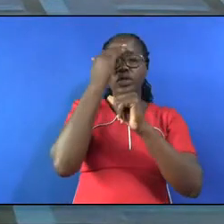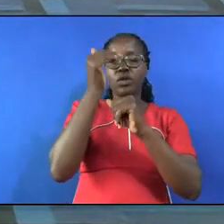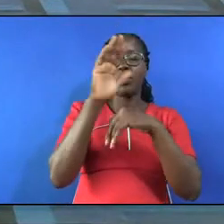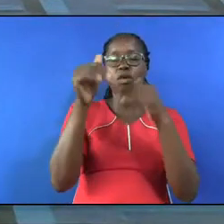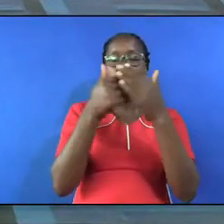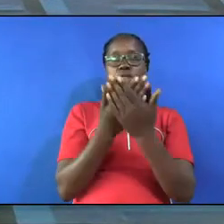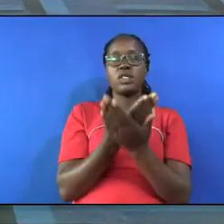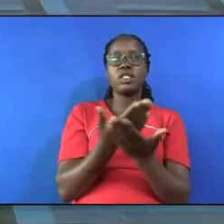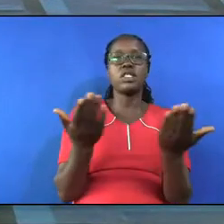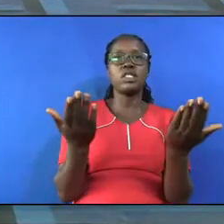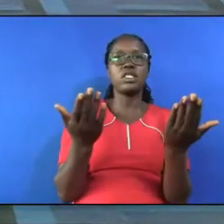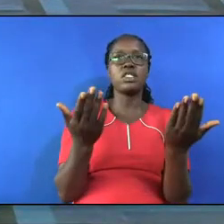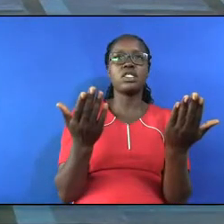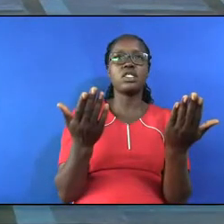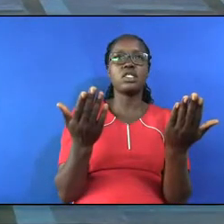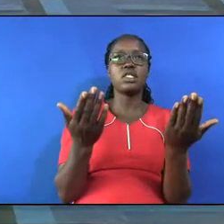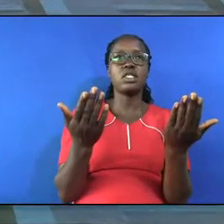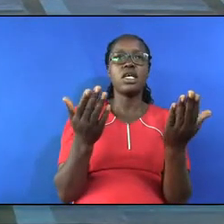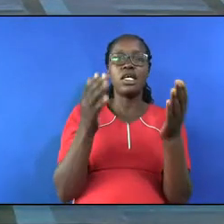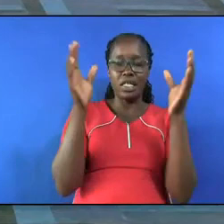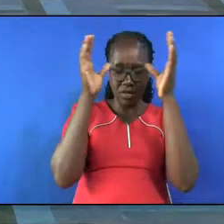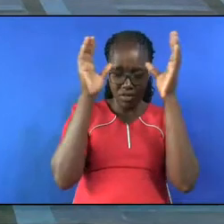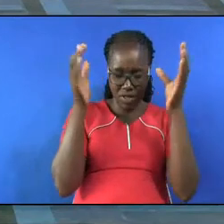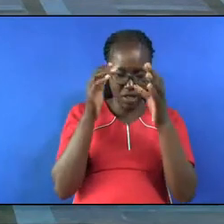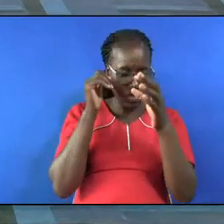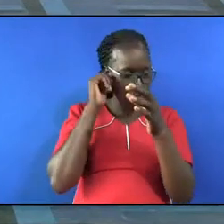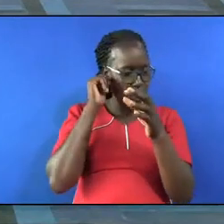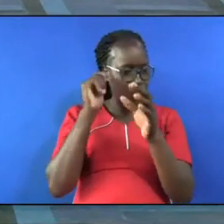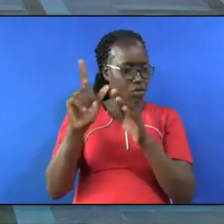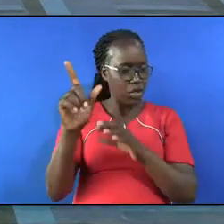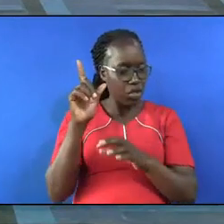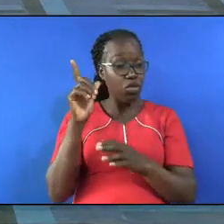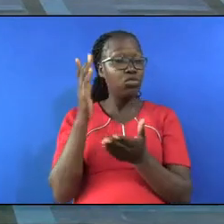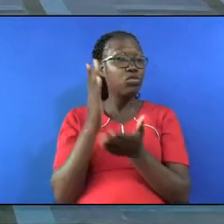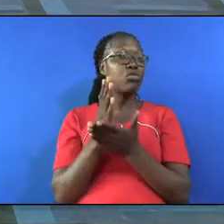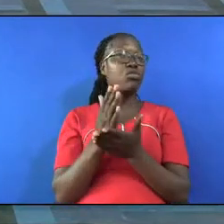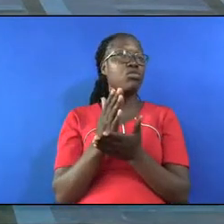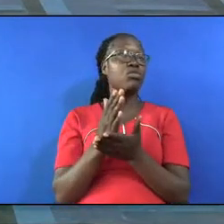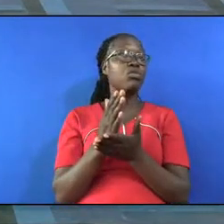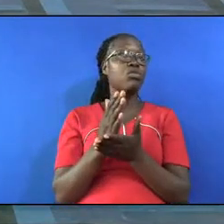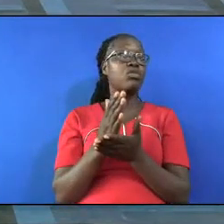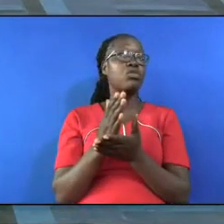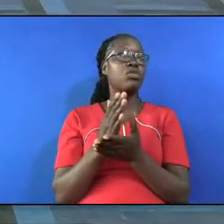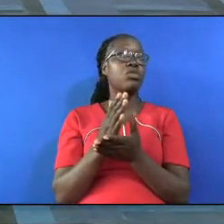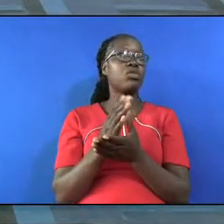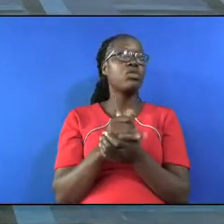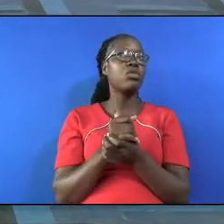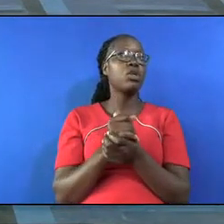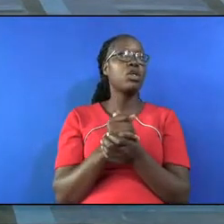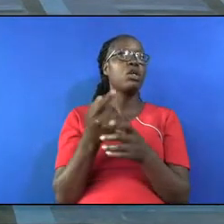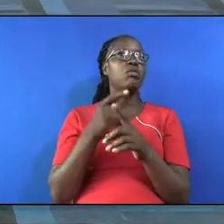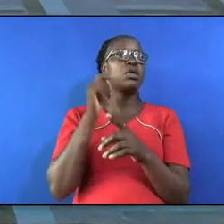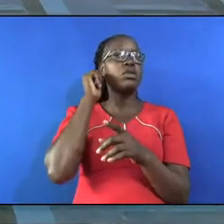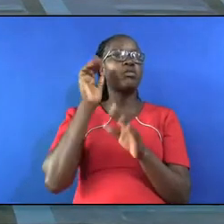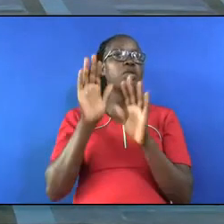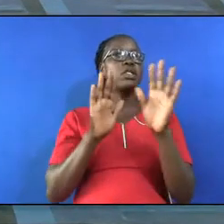all these other obediences, the Pharisees were obedient to the law, weren't they? They were obedient to the law, but their obedience did not come